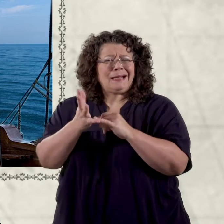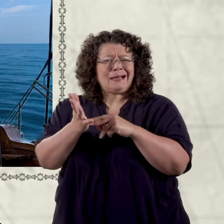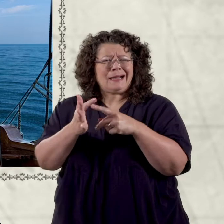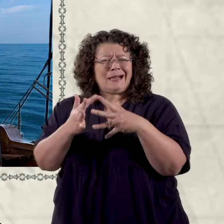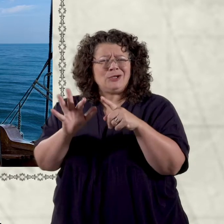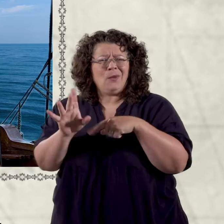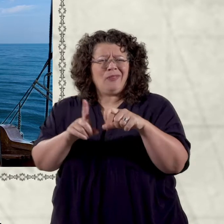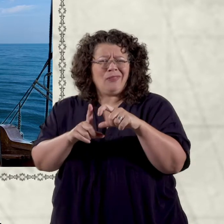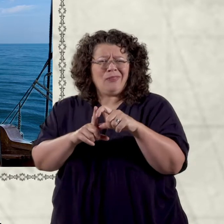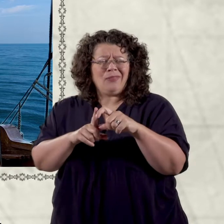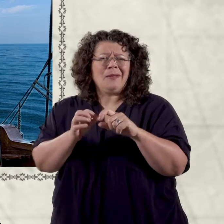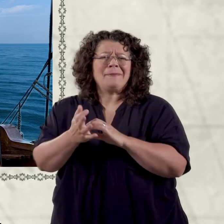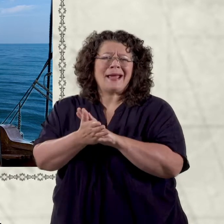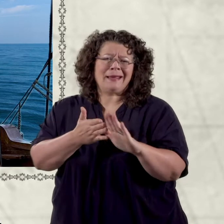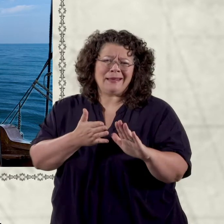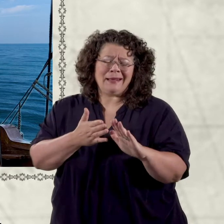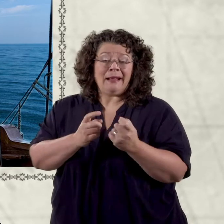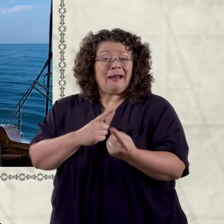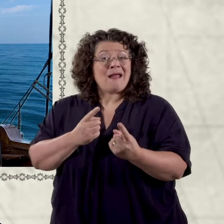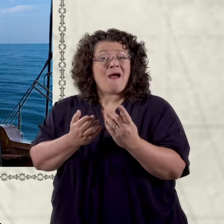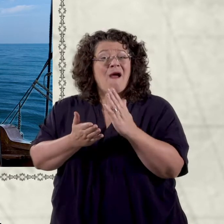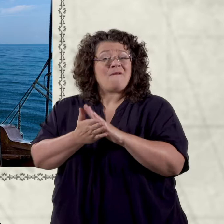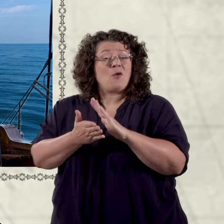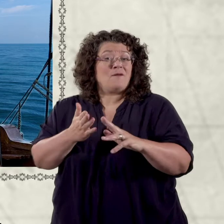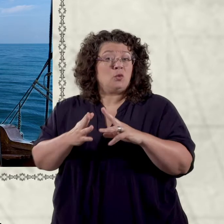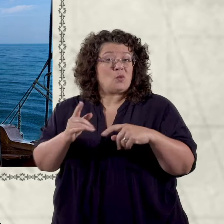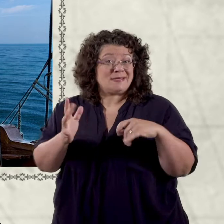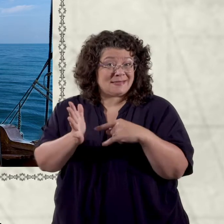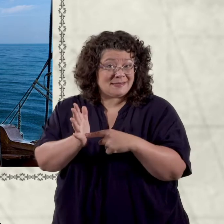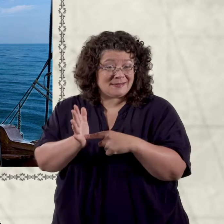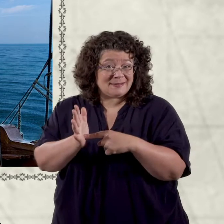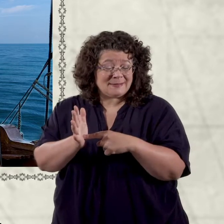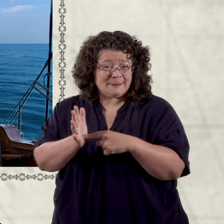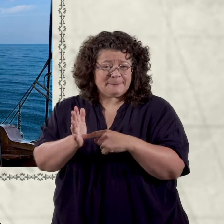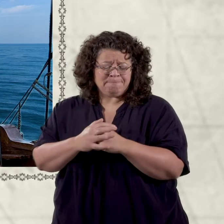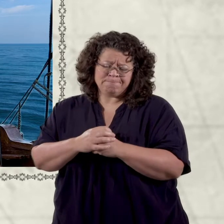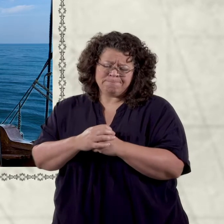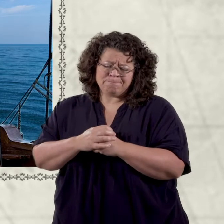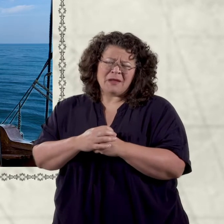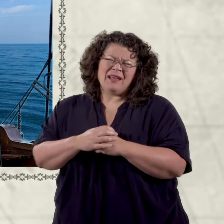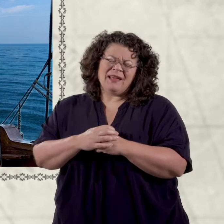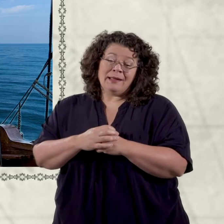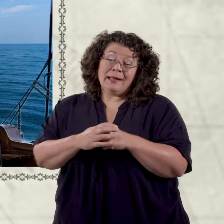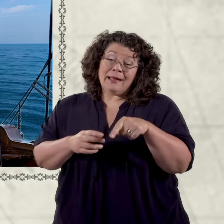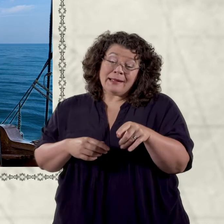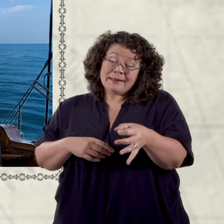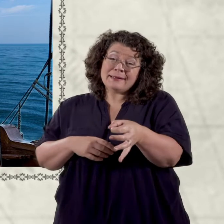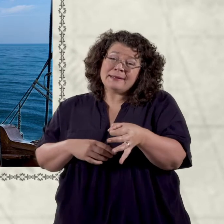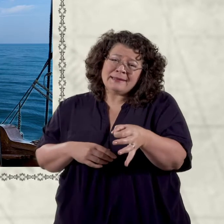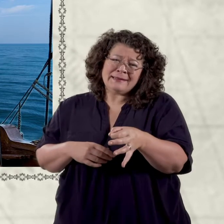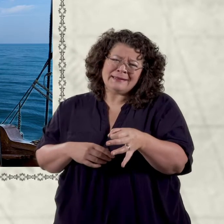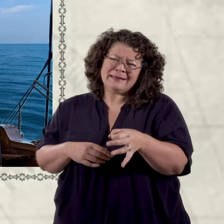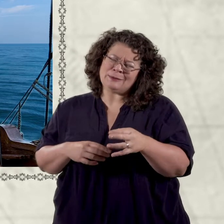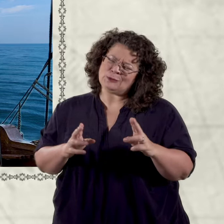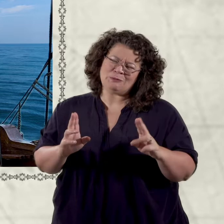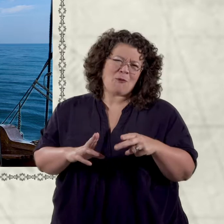a little town called Casnewy Bach, near Haverfordwest. You see, Casnewy Bach was